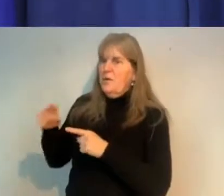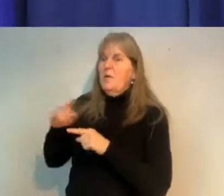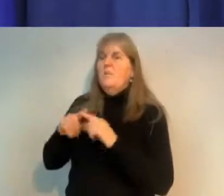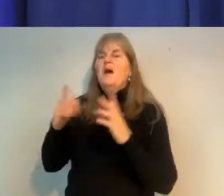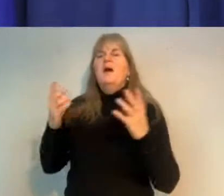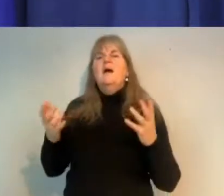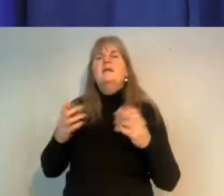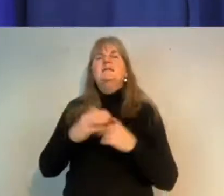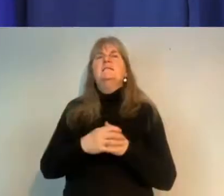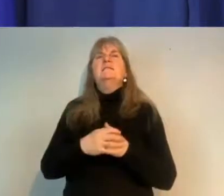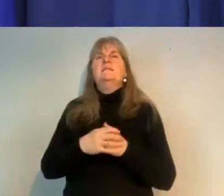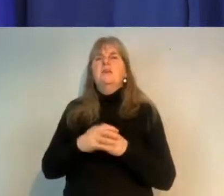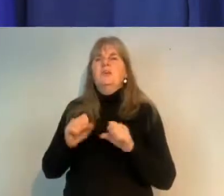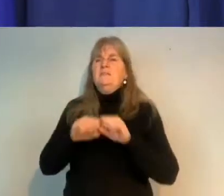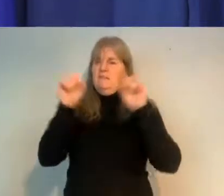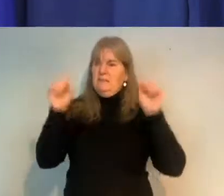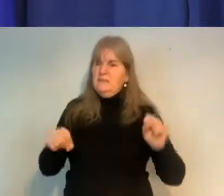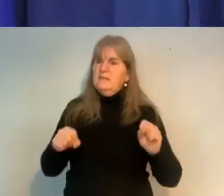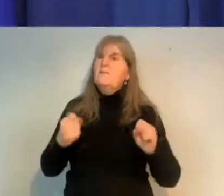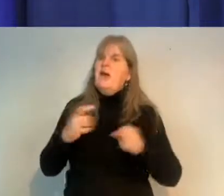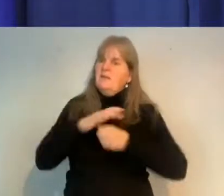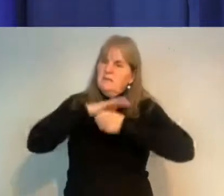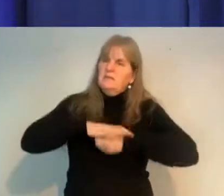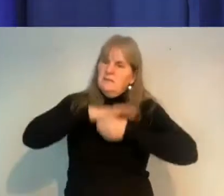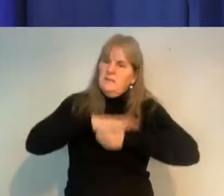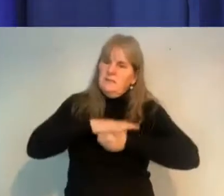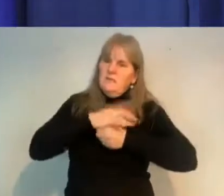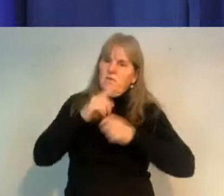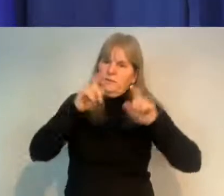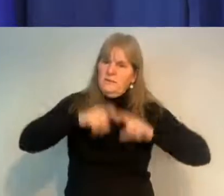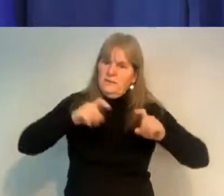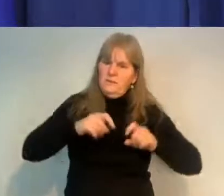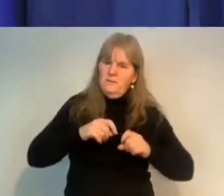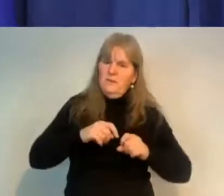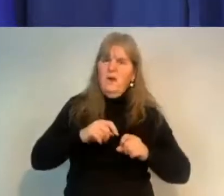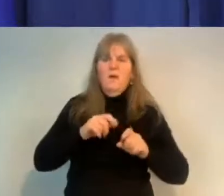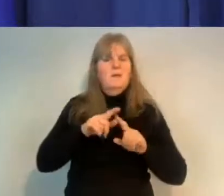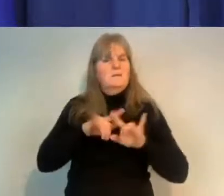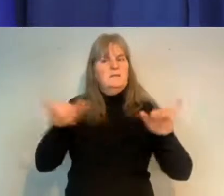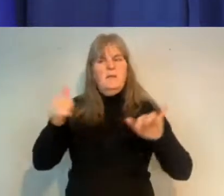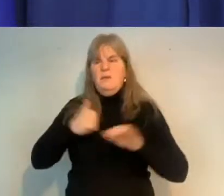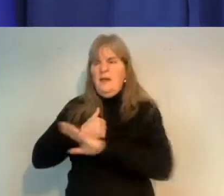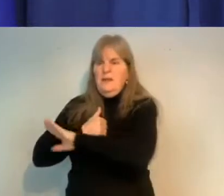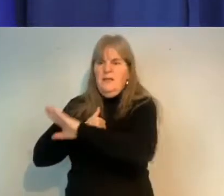the system is strained here in Yukon. It's strained right across Canada.